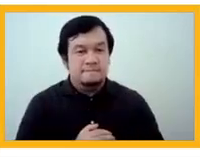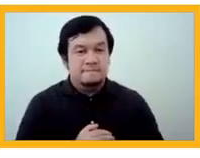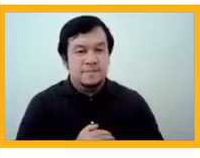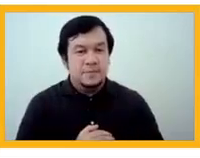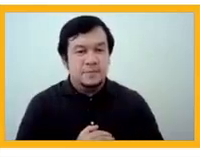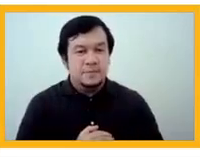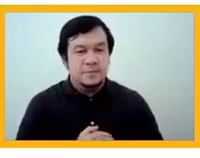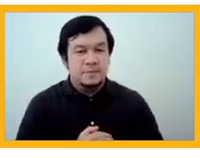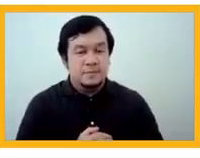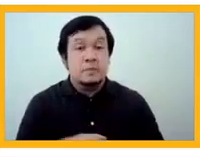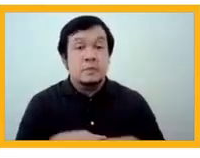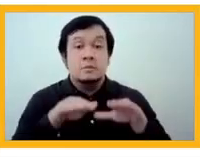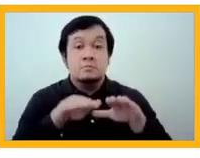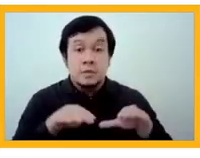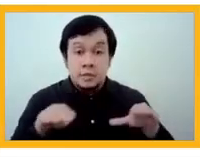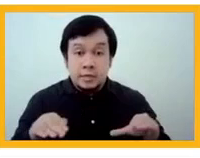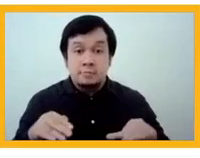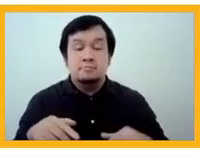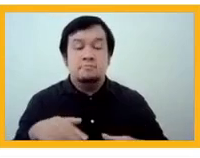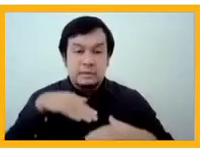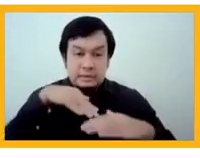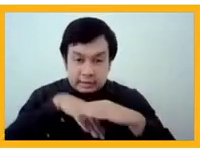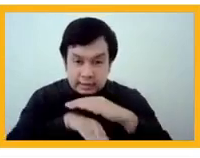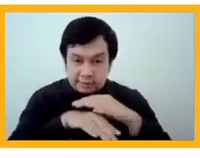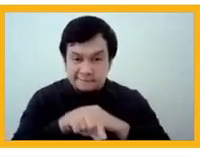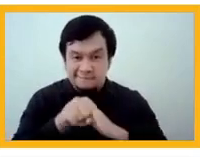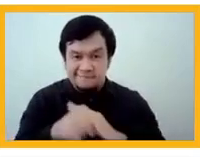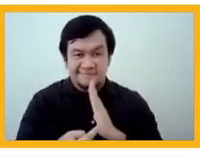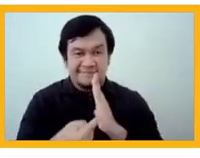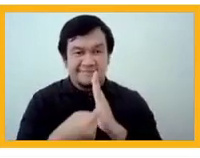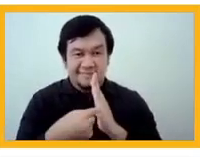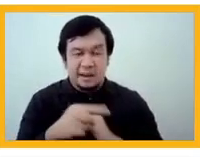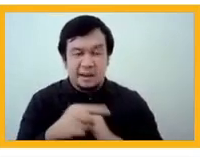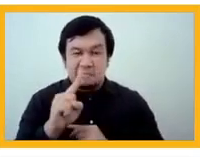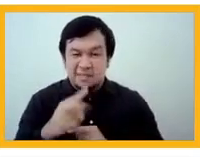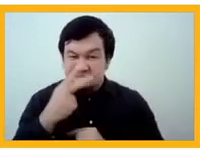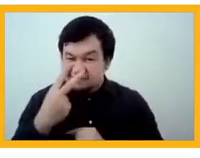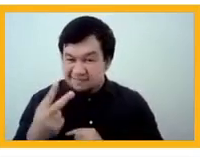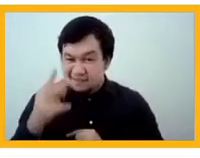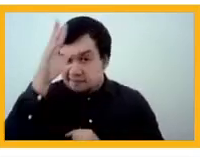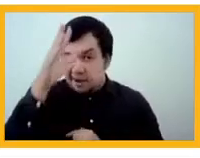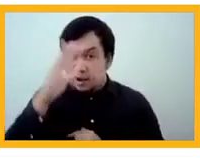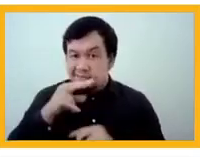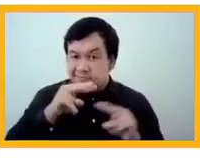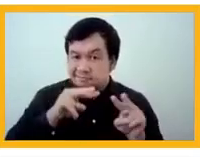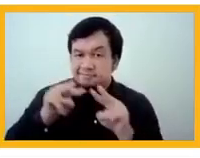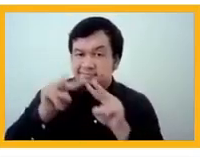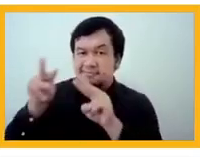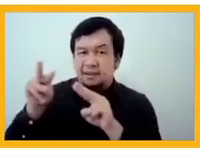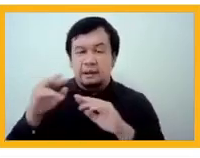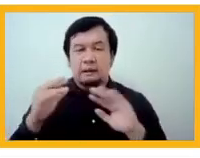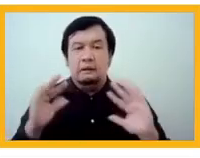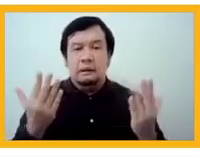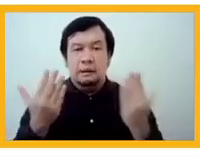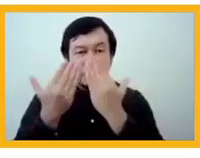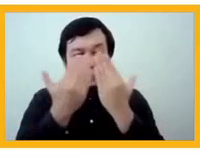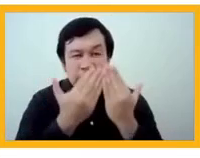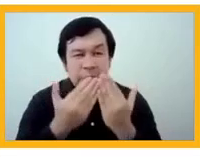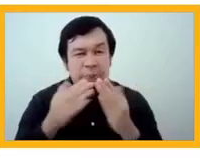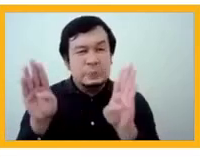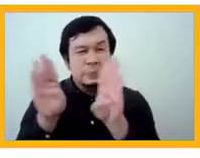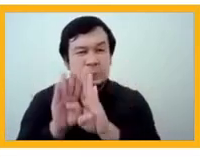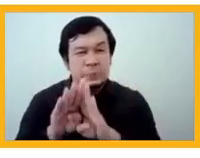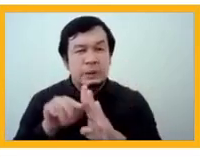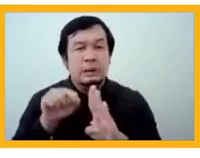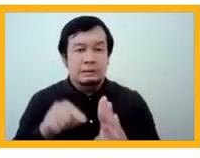have educated parents and are probably doing fine. But I think the school closures have been disastrous for low-income students who don't have